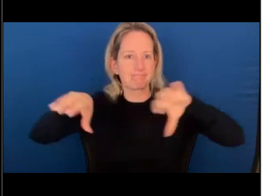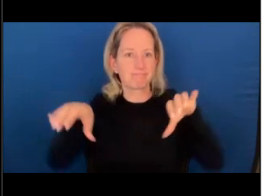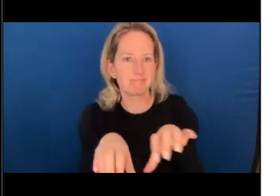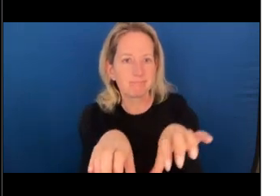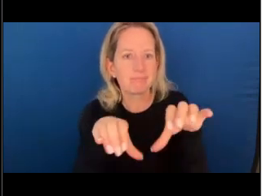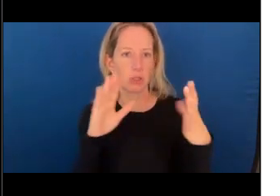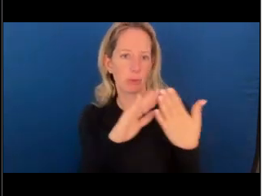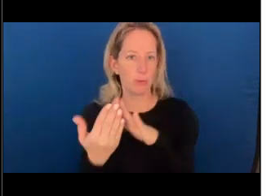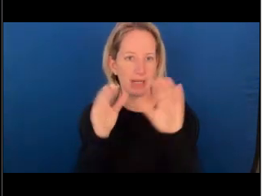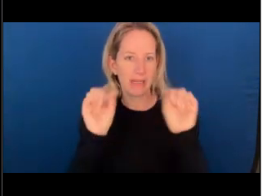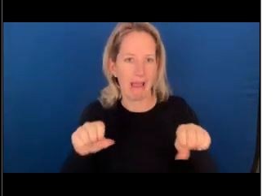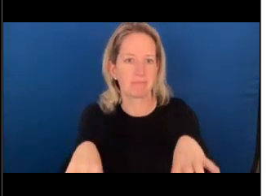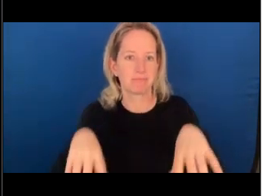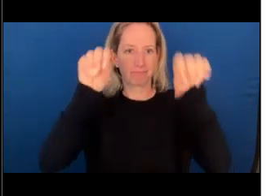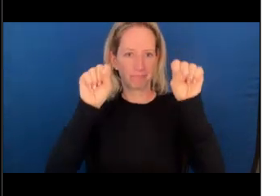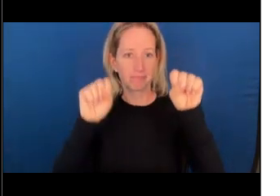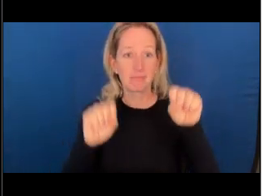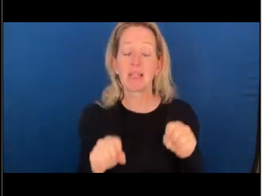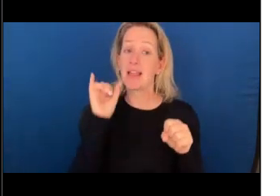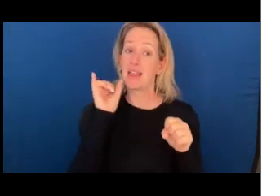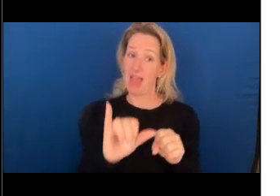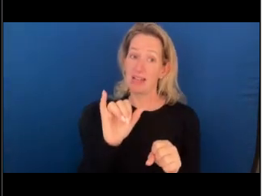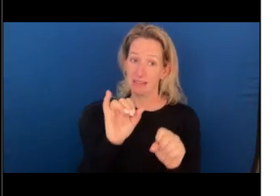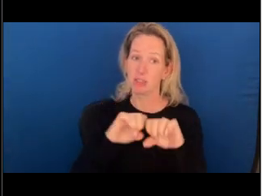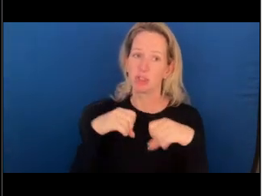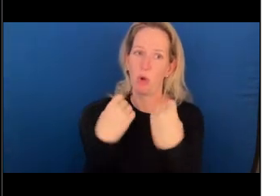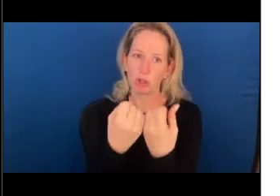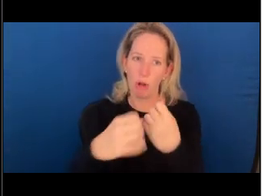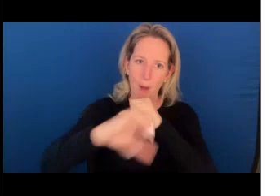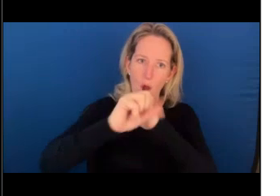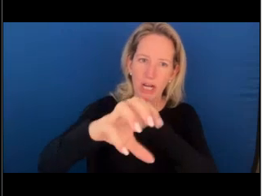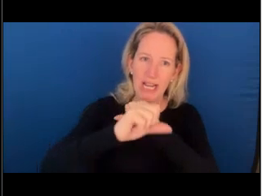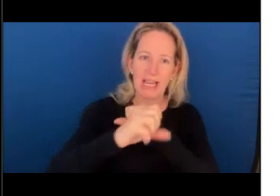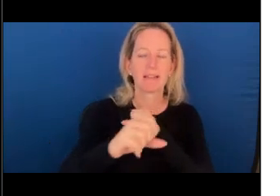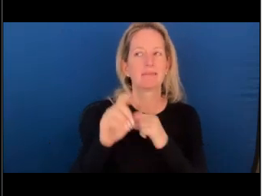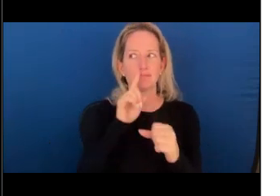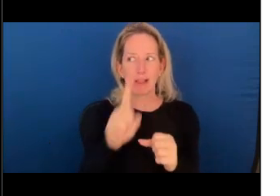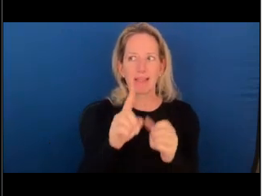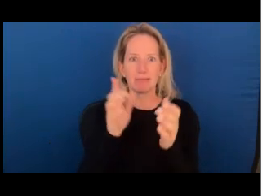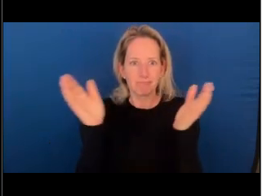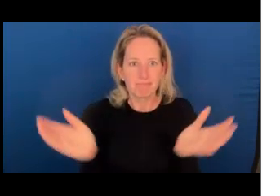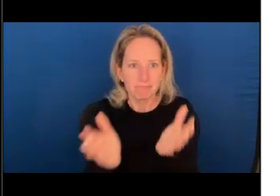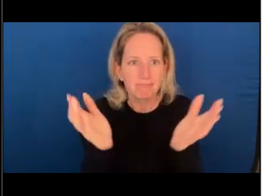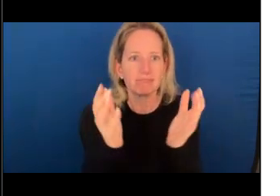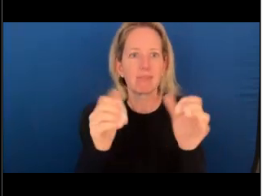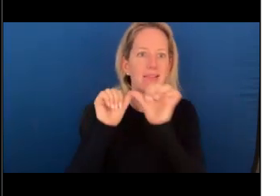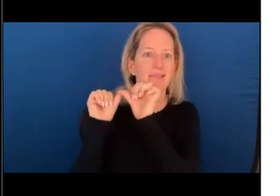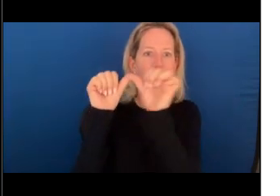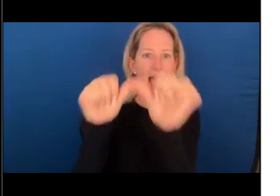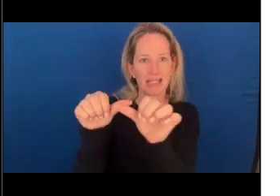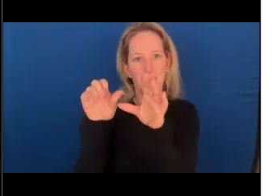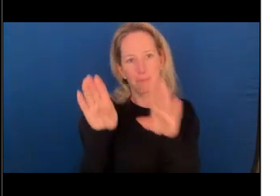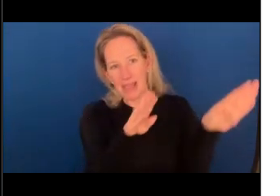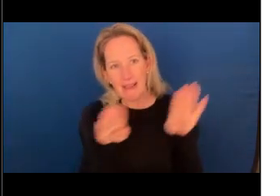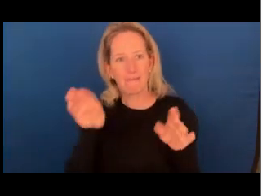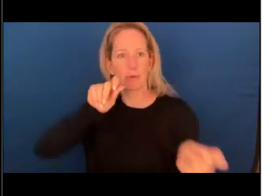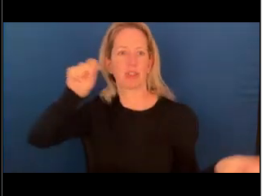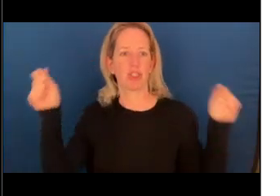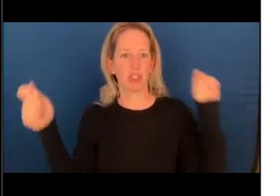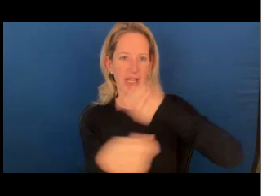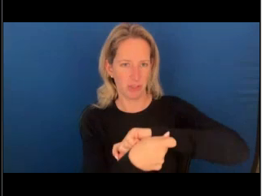that culminates in a social marketing campaign to have lasting behavioral change effects at the local